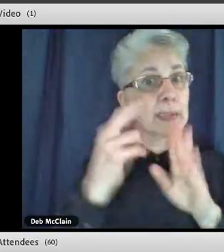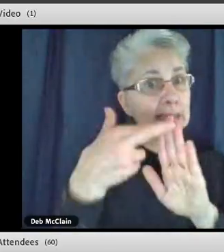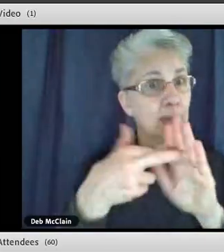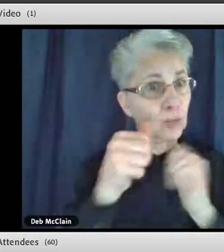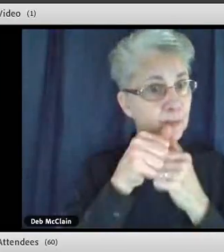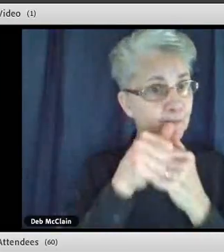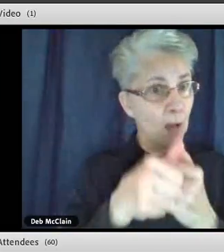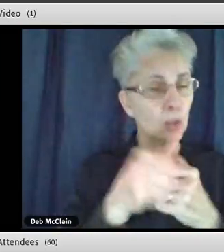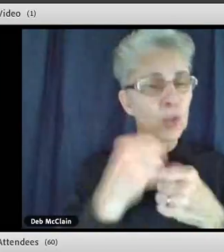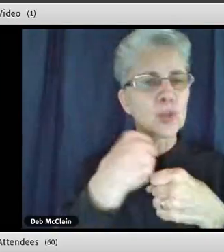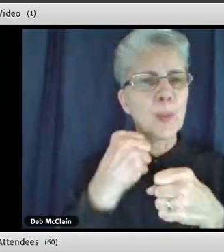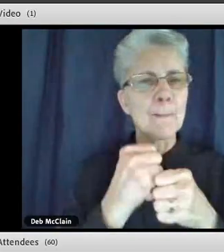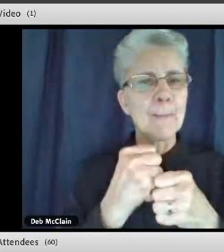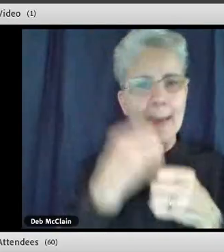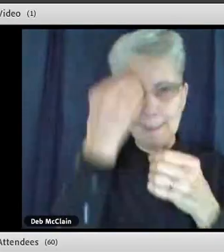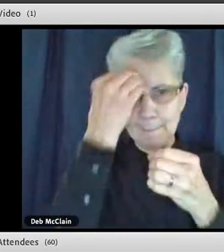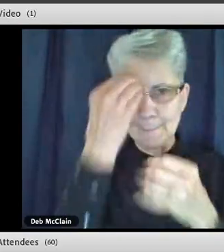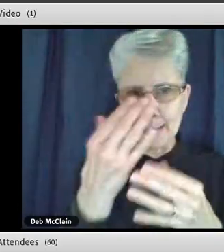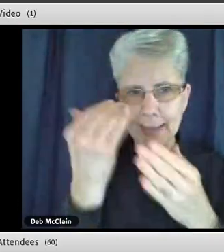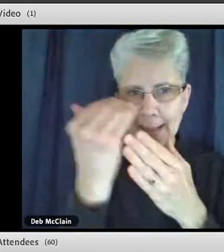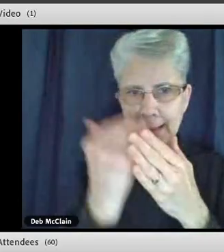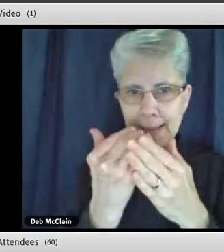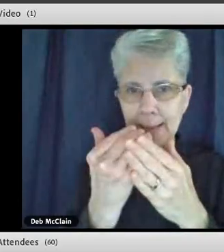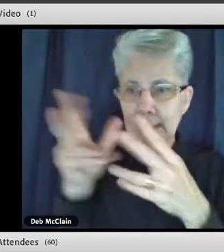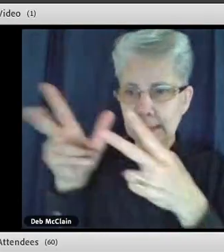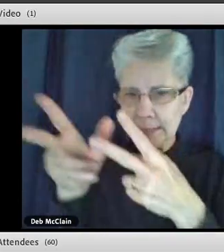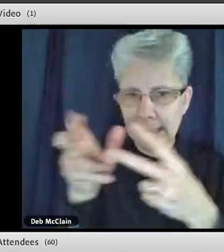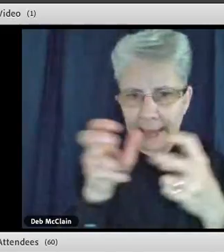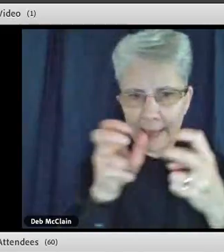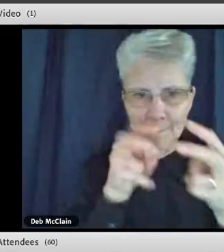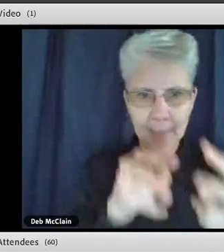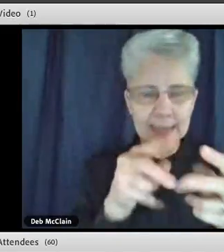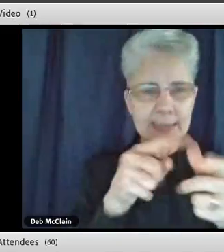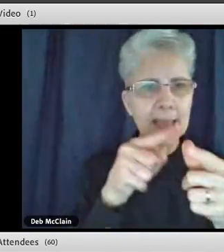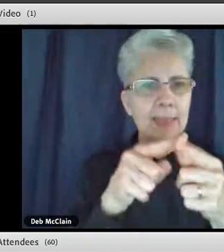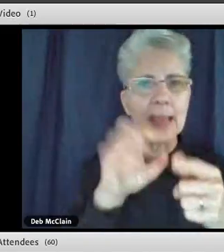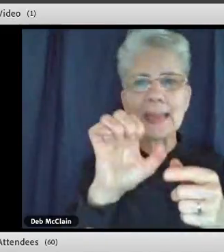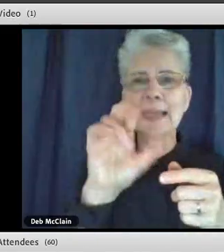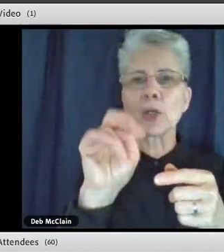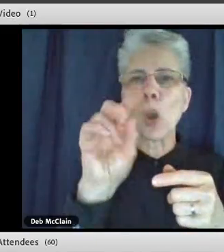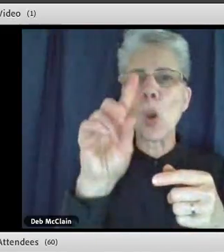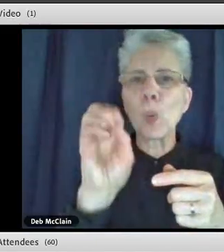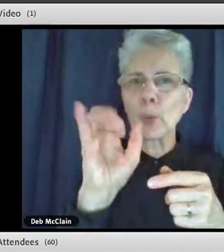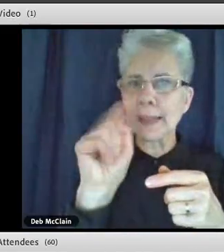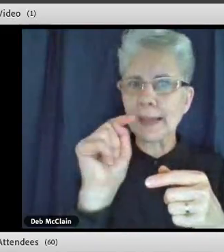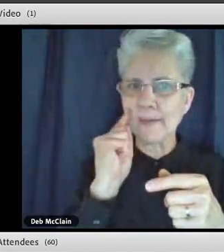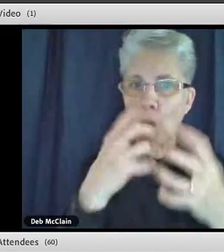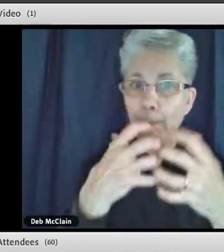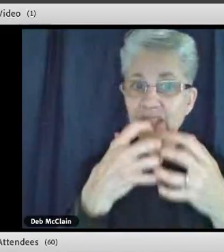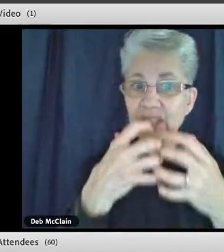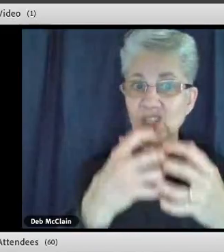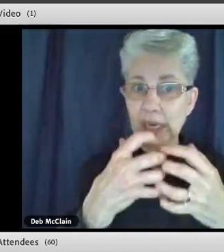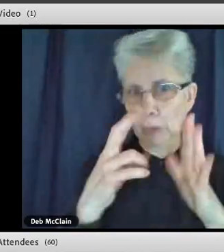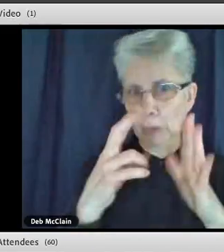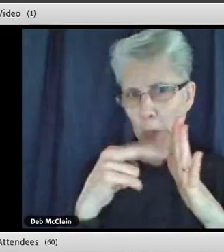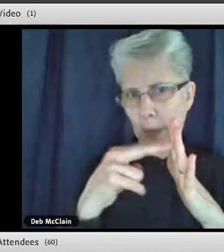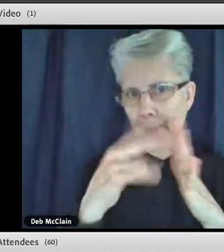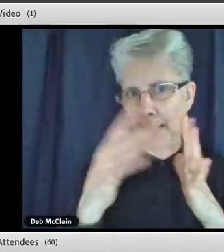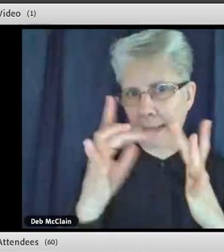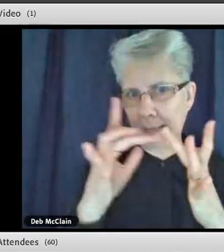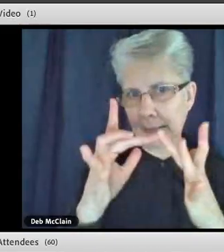to create metadata, and then taking that metadata and encoding it for machine readability. Okay,